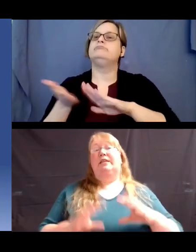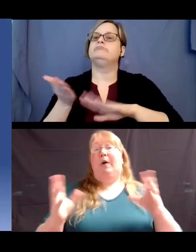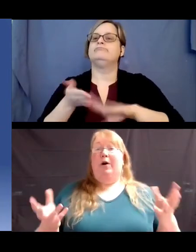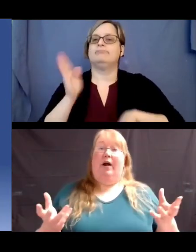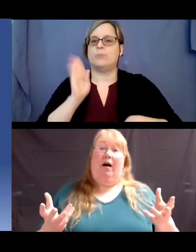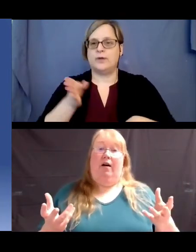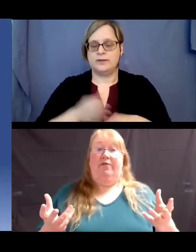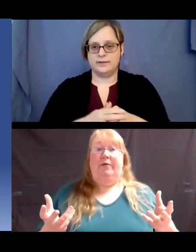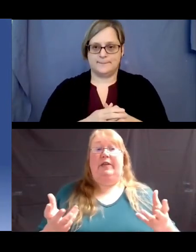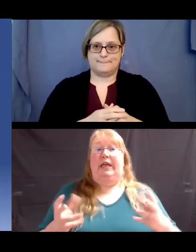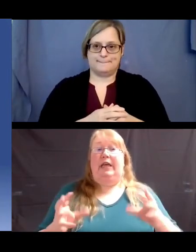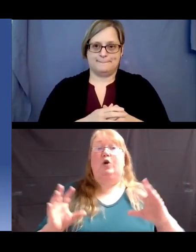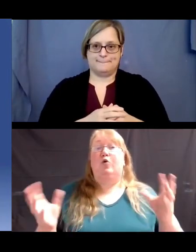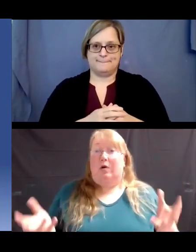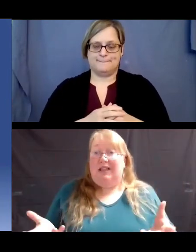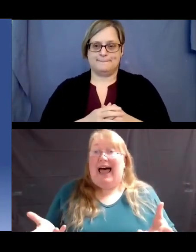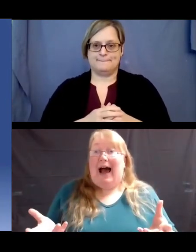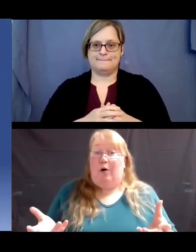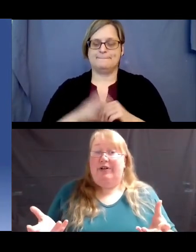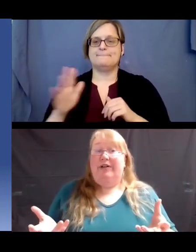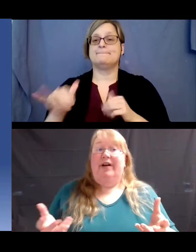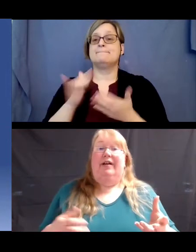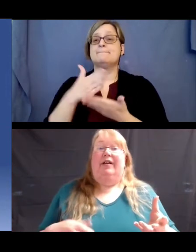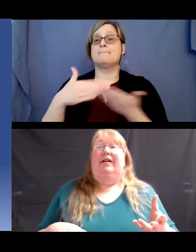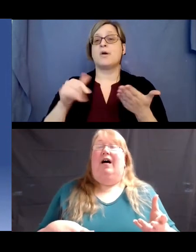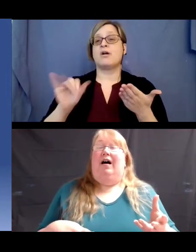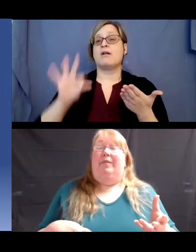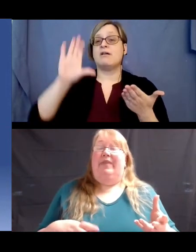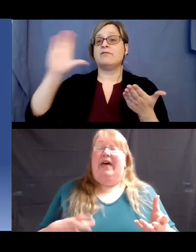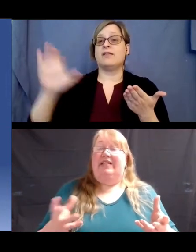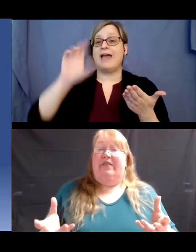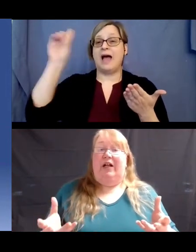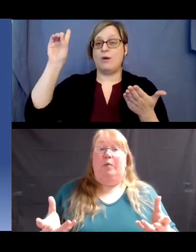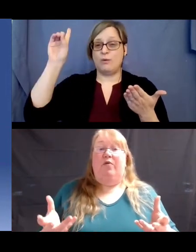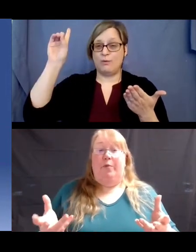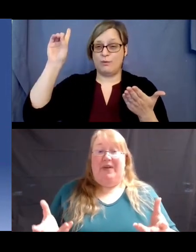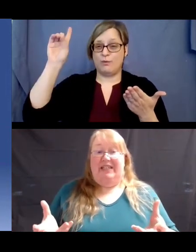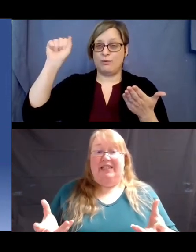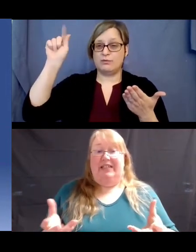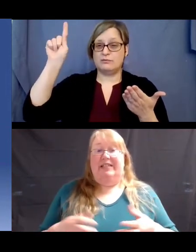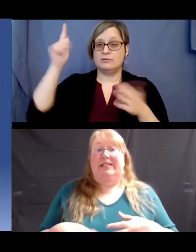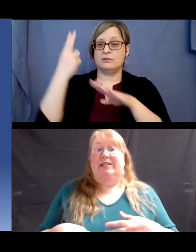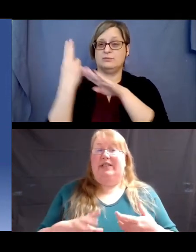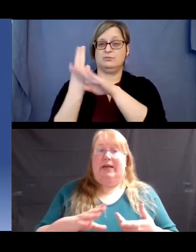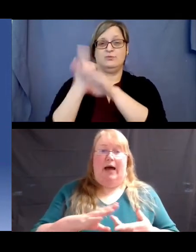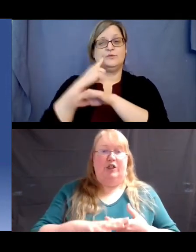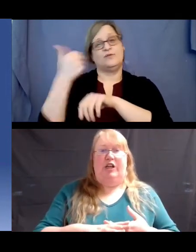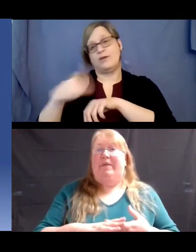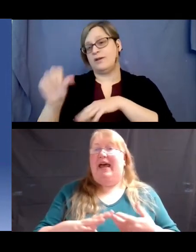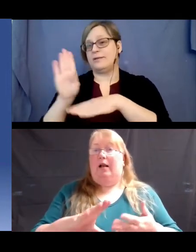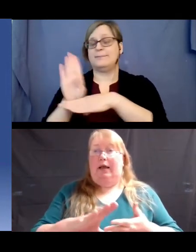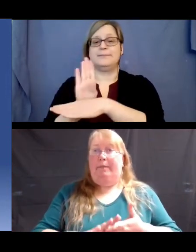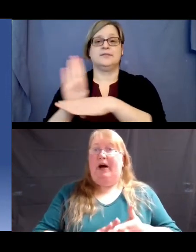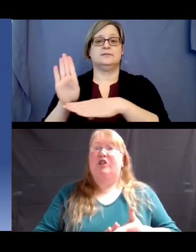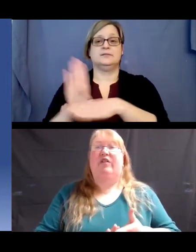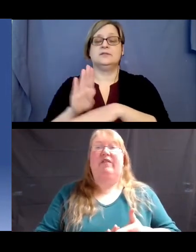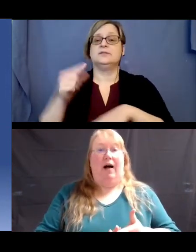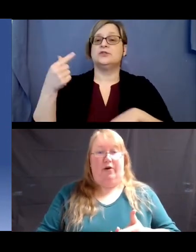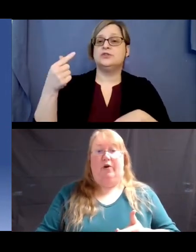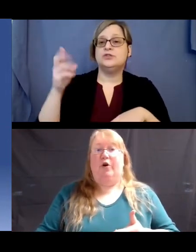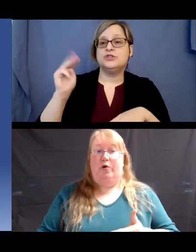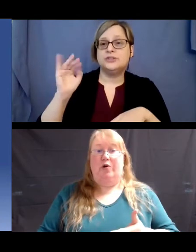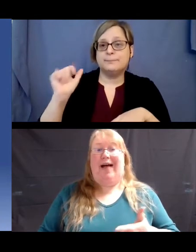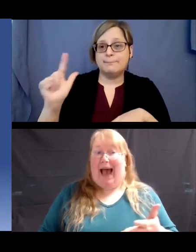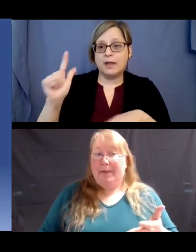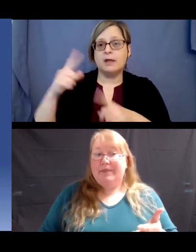This is part of the Google Cloud that is available for businesses. So it's got Gmail and a bunch of